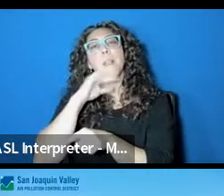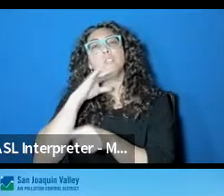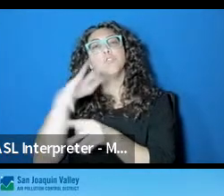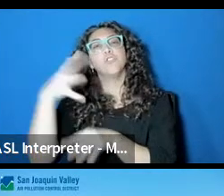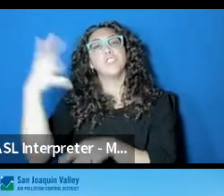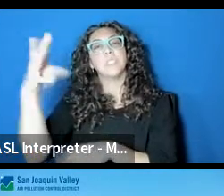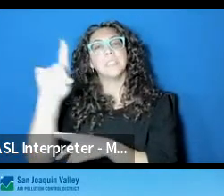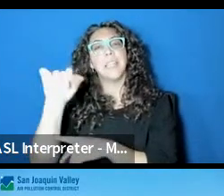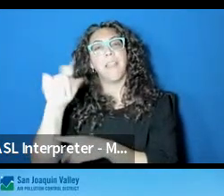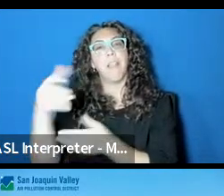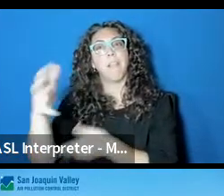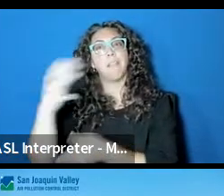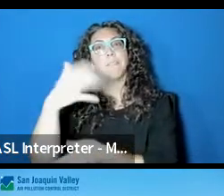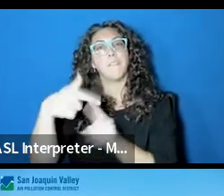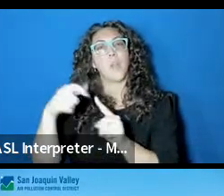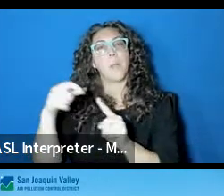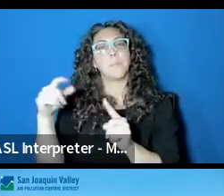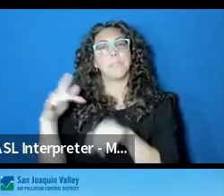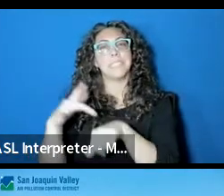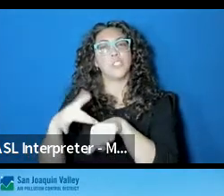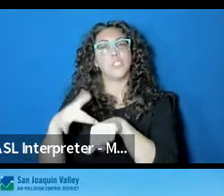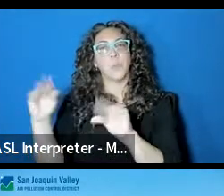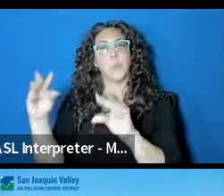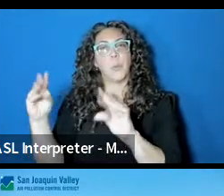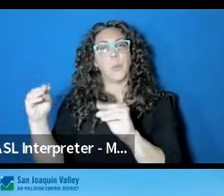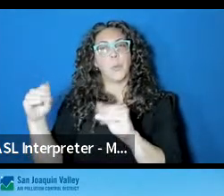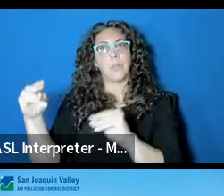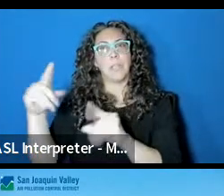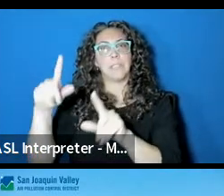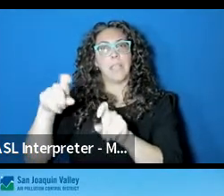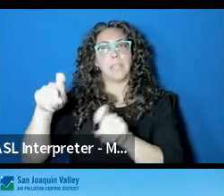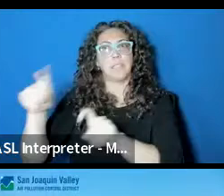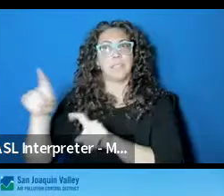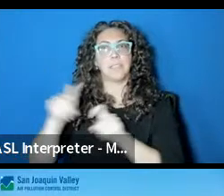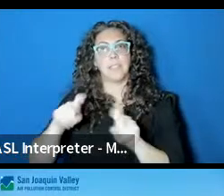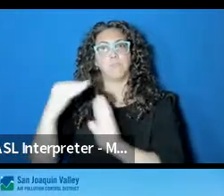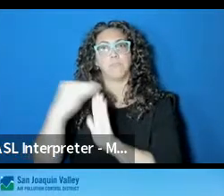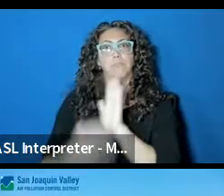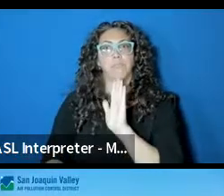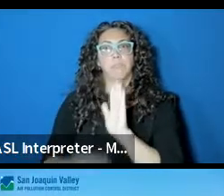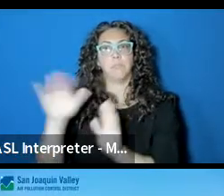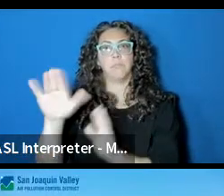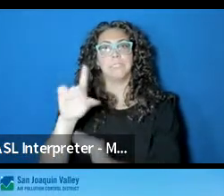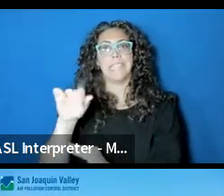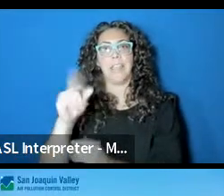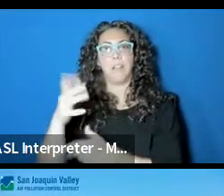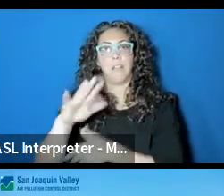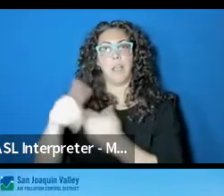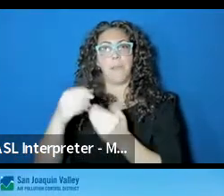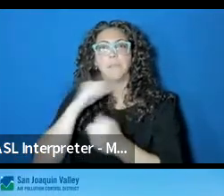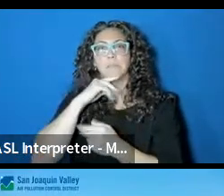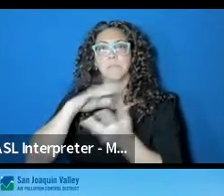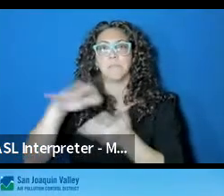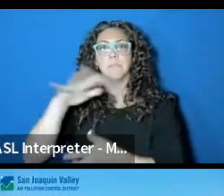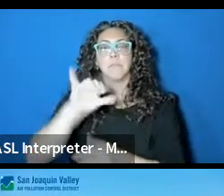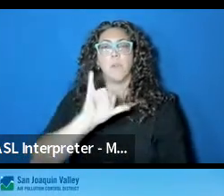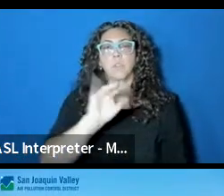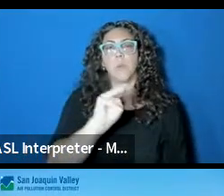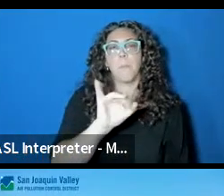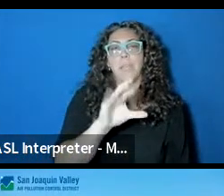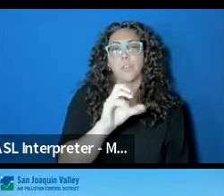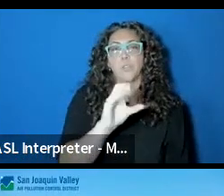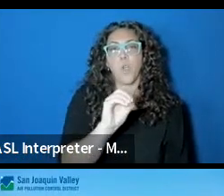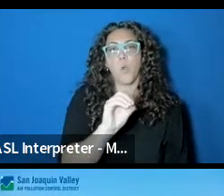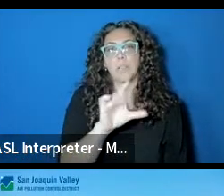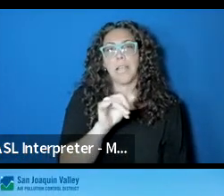developed by the Air District and other partners. We then do microclimate modeling. So we actually look at